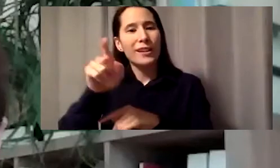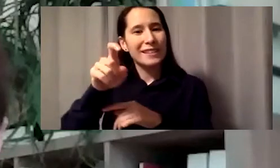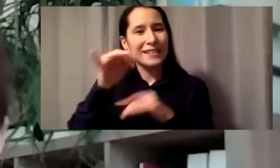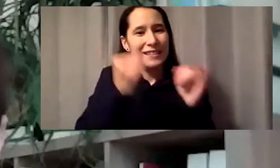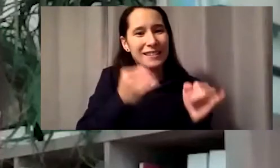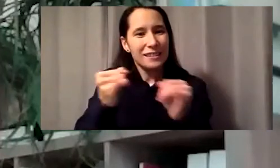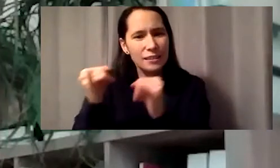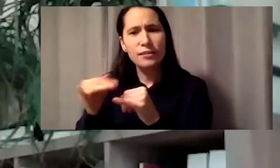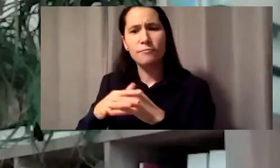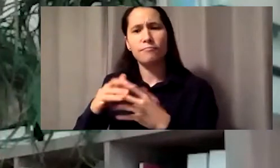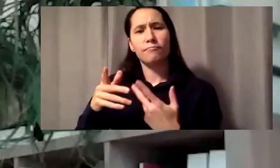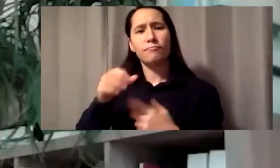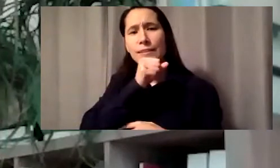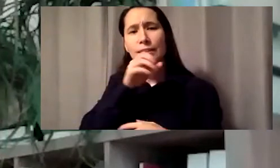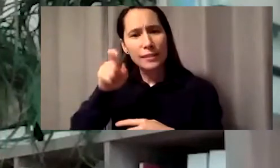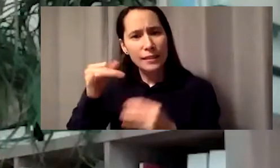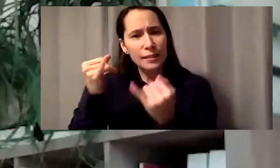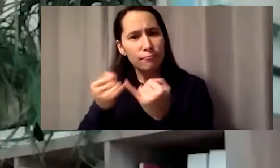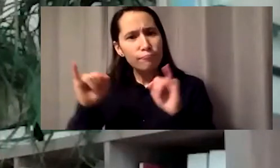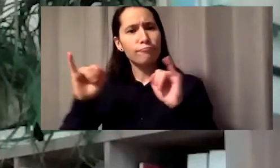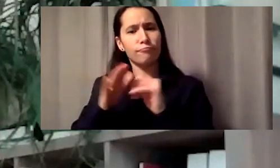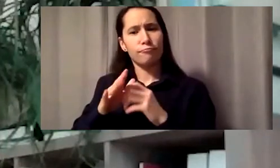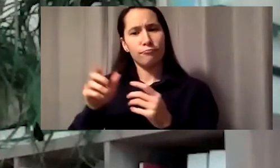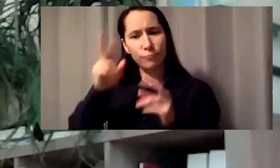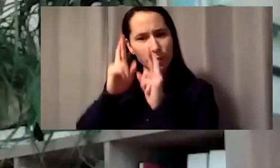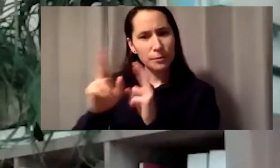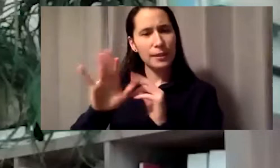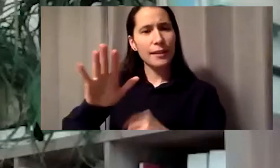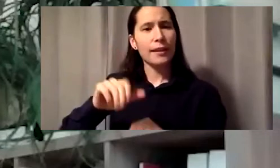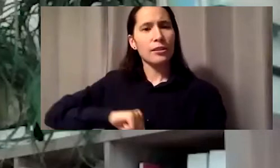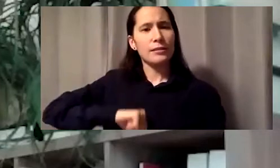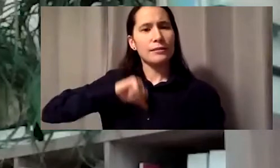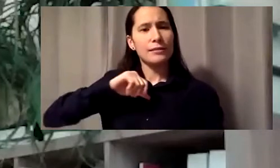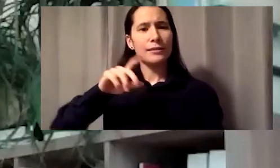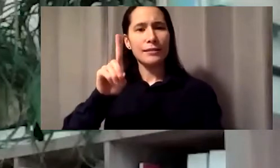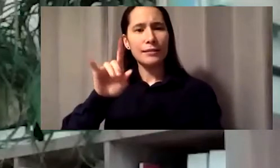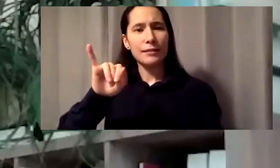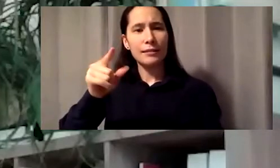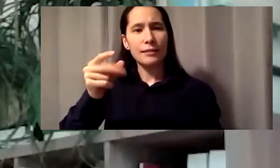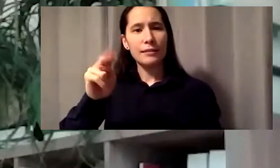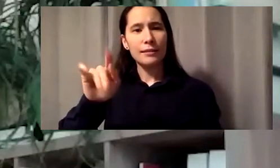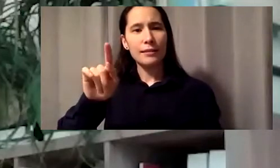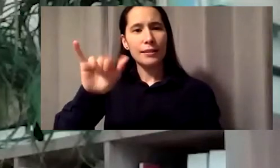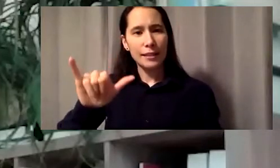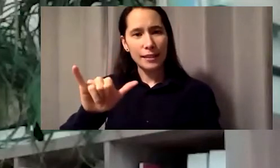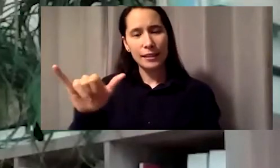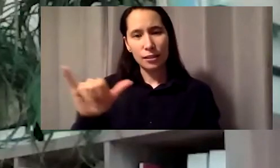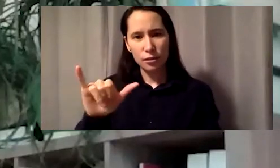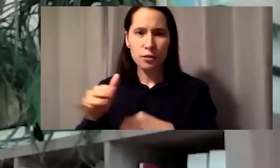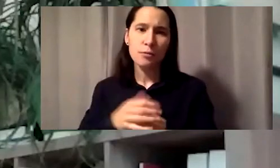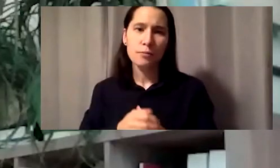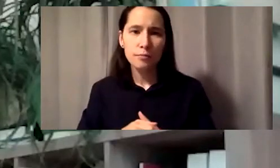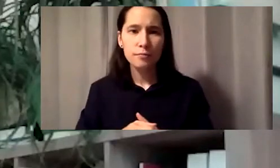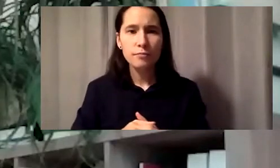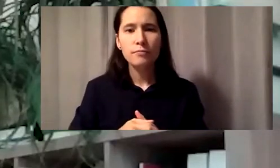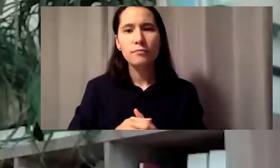have their autonomy, their dignity, their care as they want it, not as somebody else wants it, but as they want it, that is